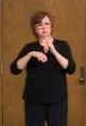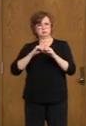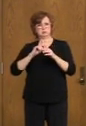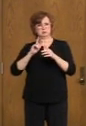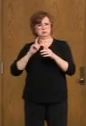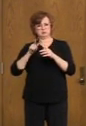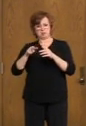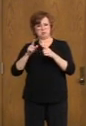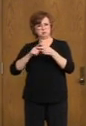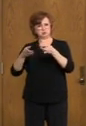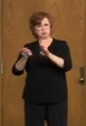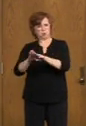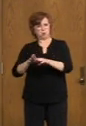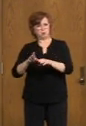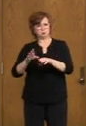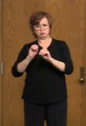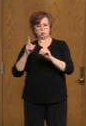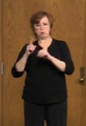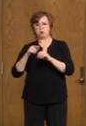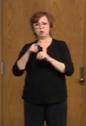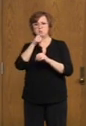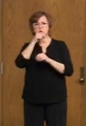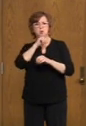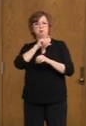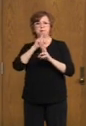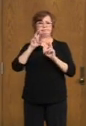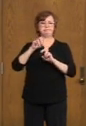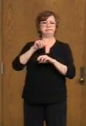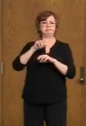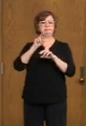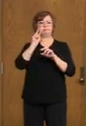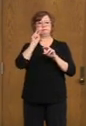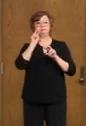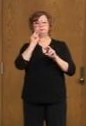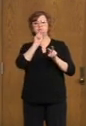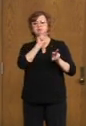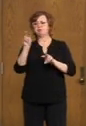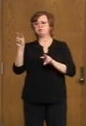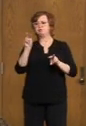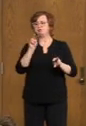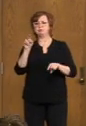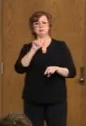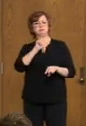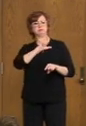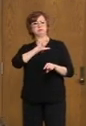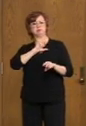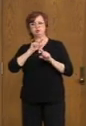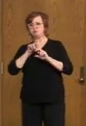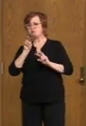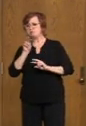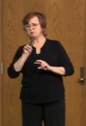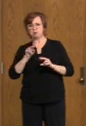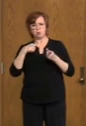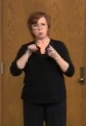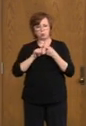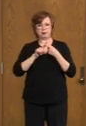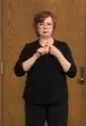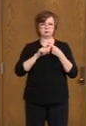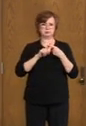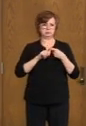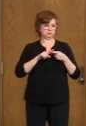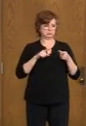universal compliance, it's a pretty that's a pretty lofty ideal we're going for as we all experience COVID fatigue. So when are we going to see tougher